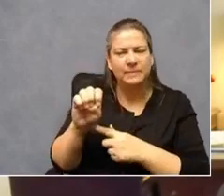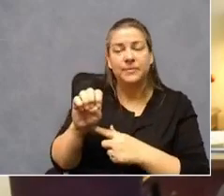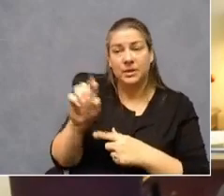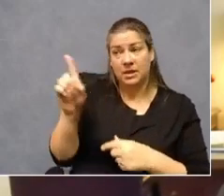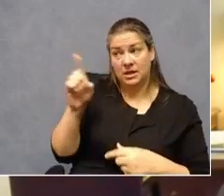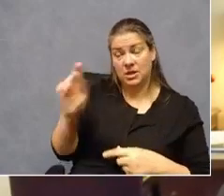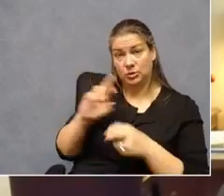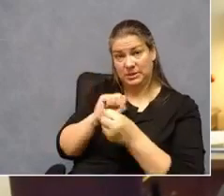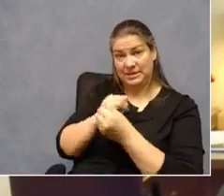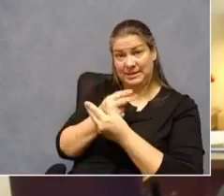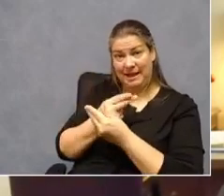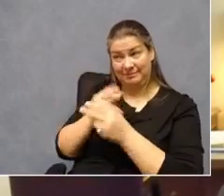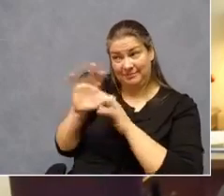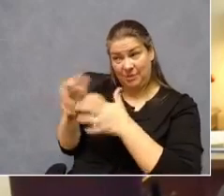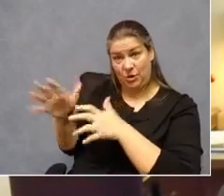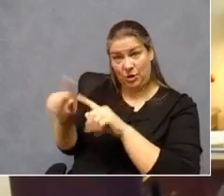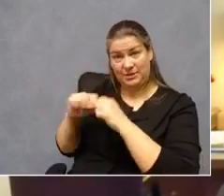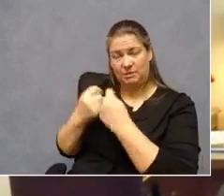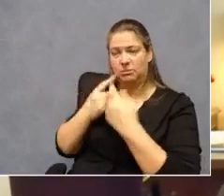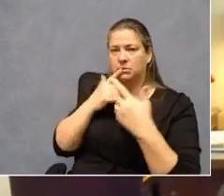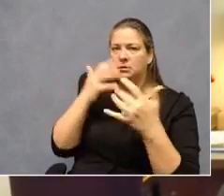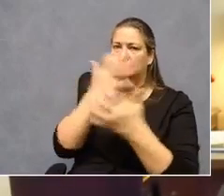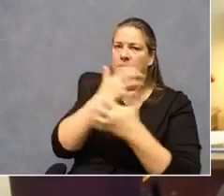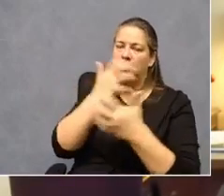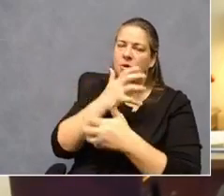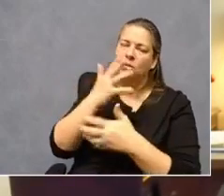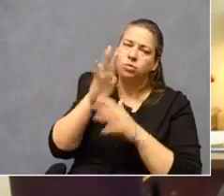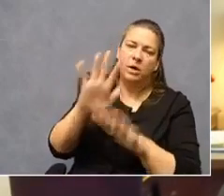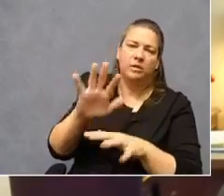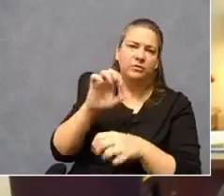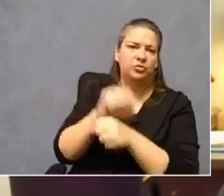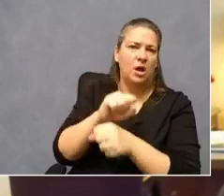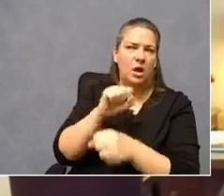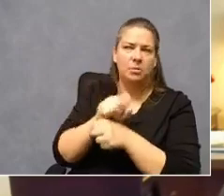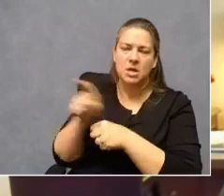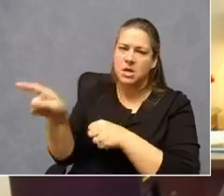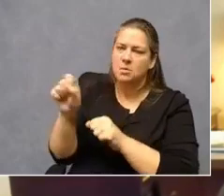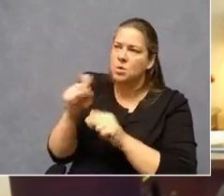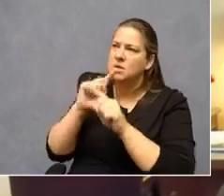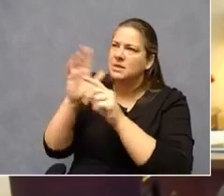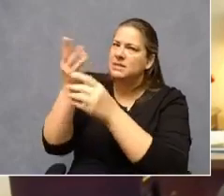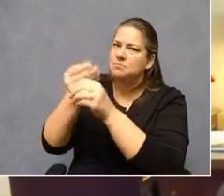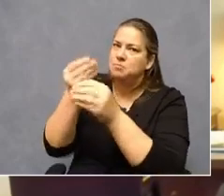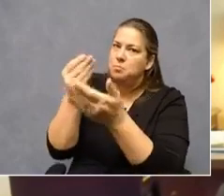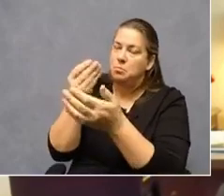team did a tremendous job of getting more supplies available.